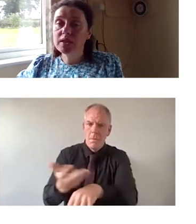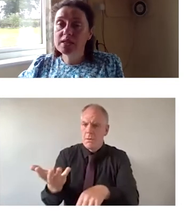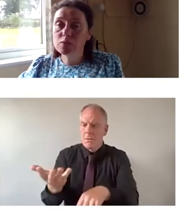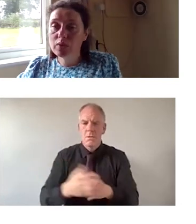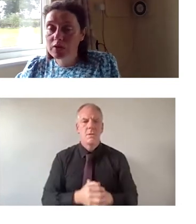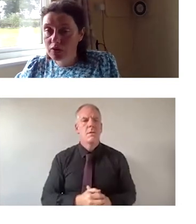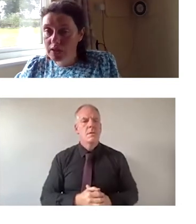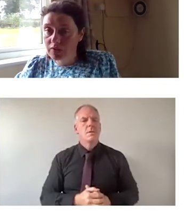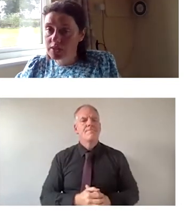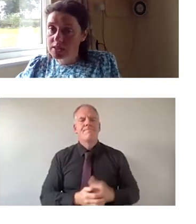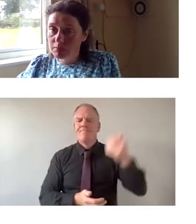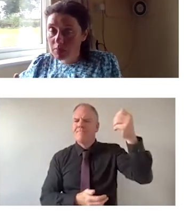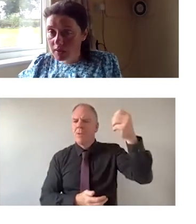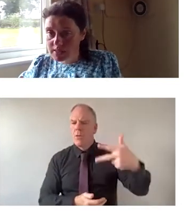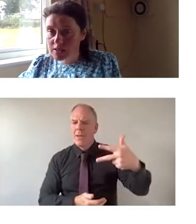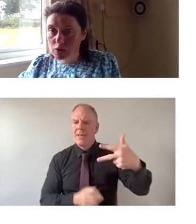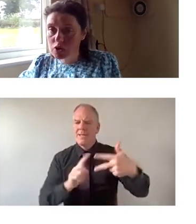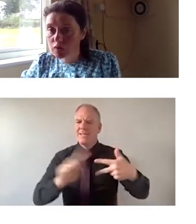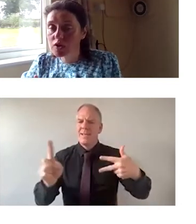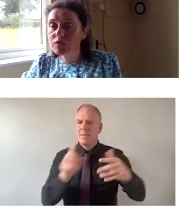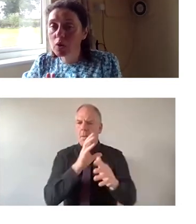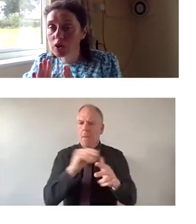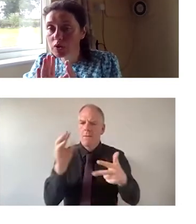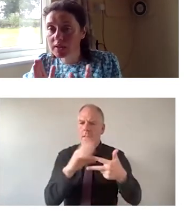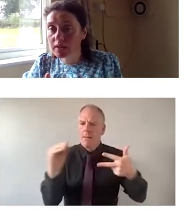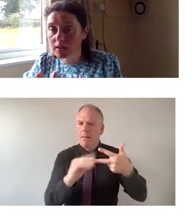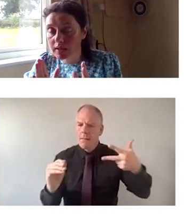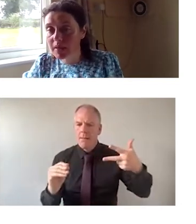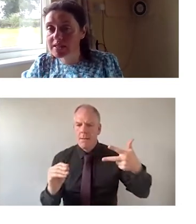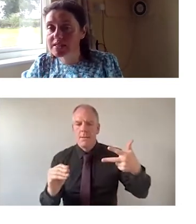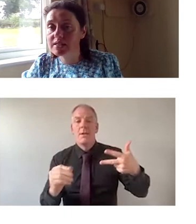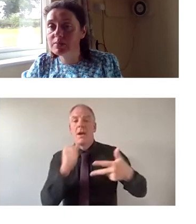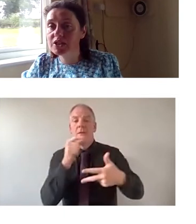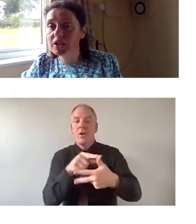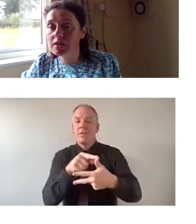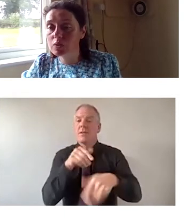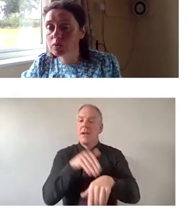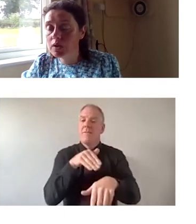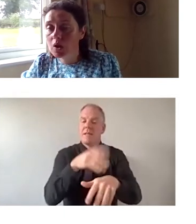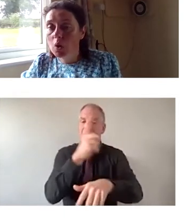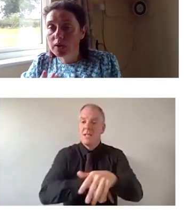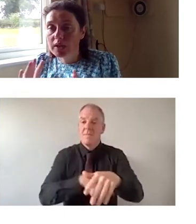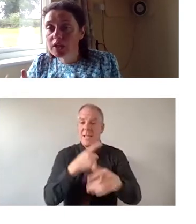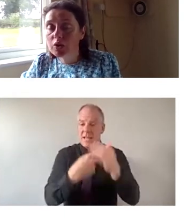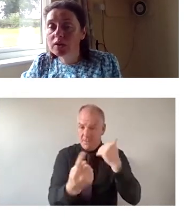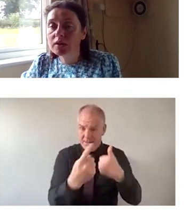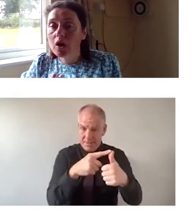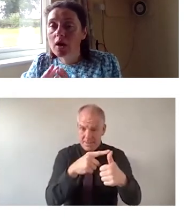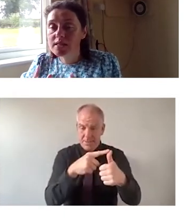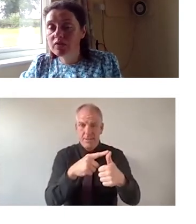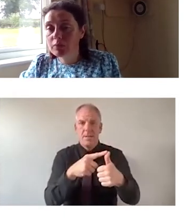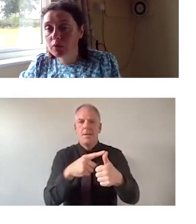in doing this, we ran three different models as such. So first of all, we looked at the impact of disability on its own. We then